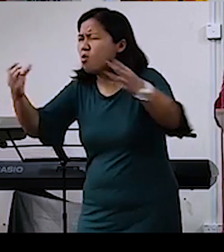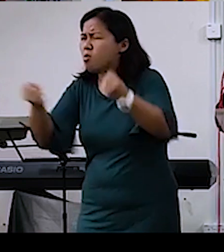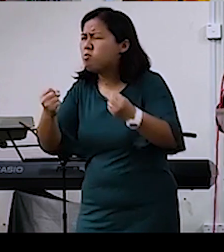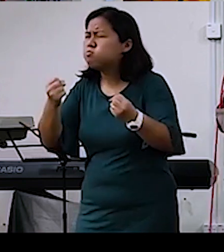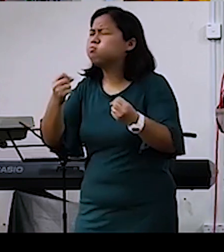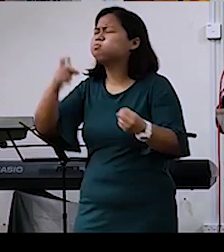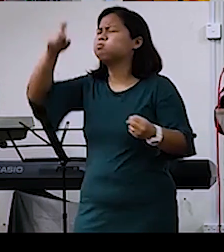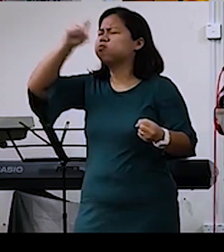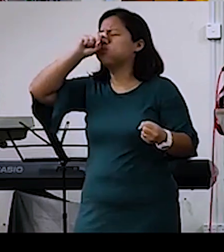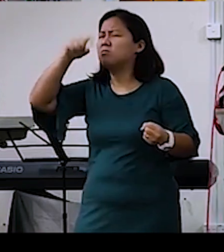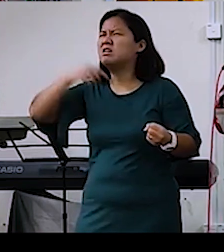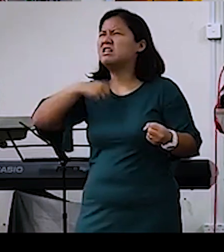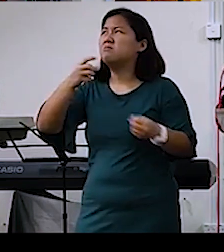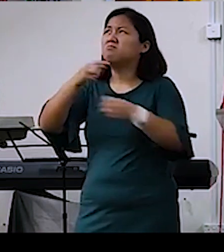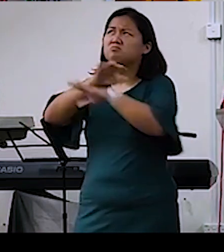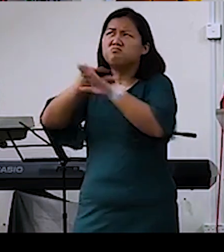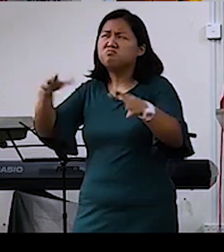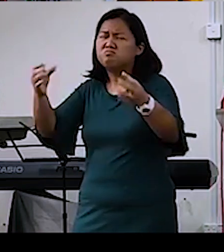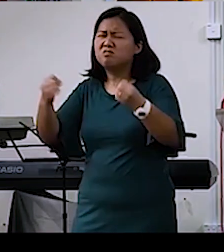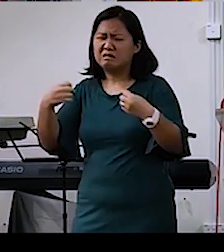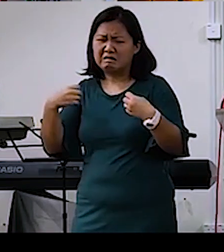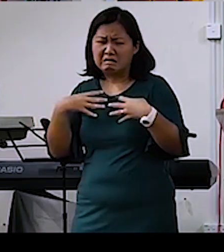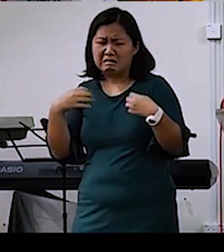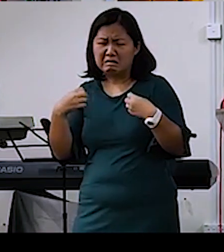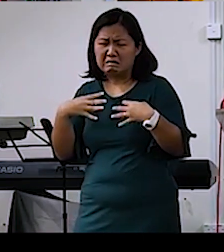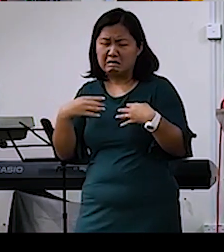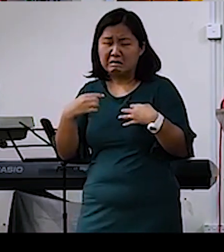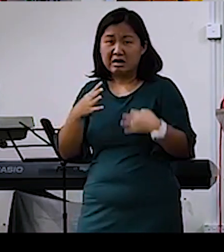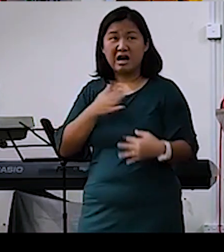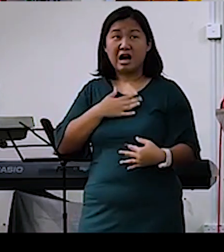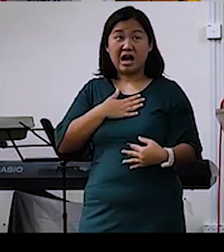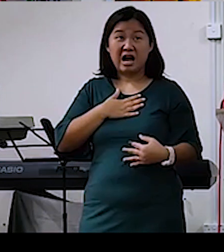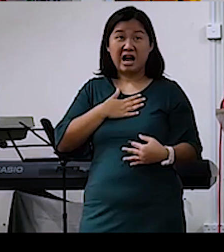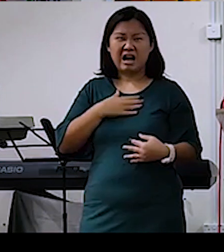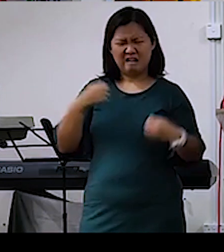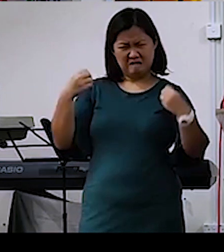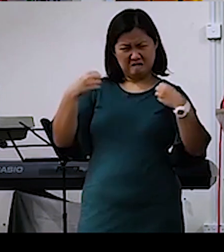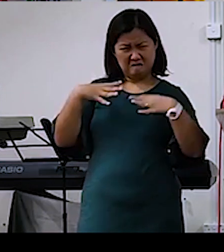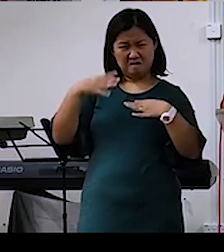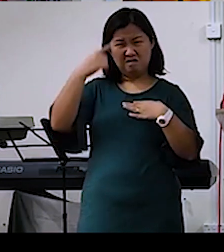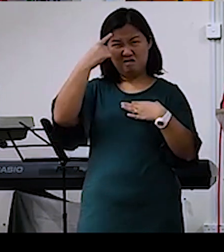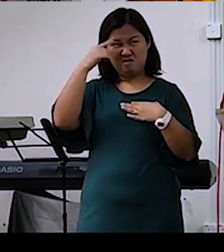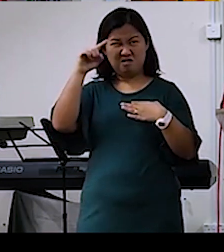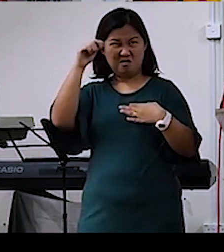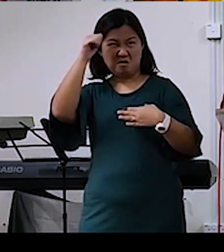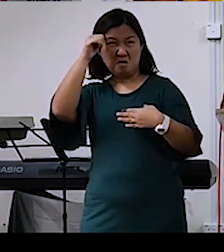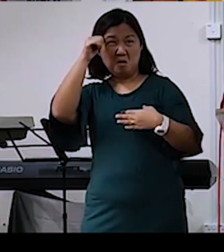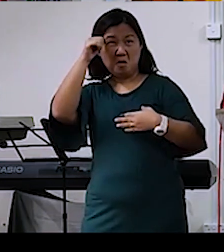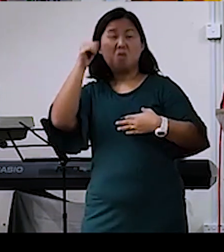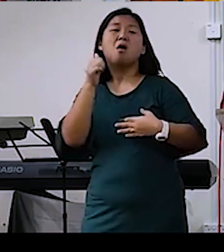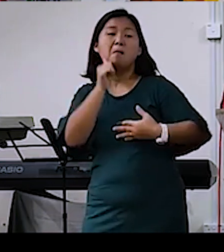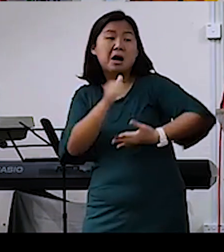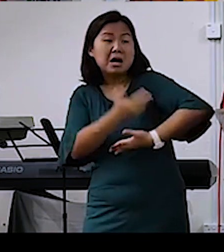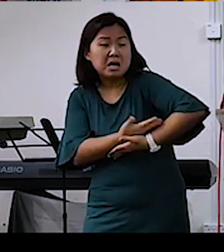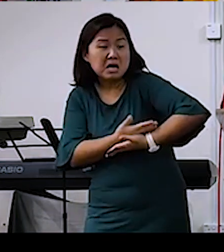I renounce fear. Often I fear for my darling girl. I have a daughter in Sabah. Now and then I'll be tempted to be worried about